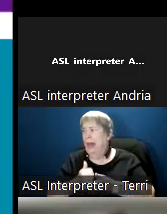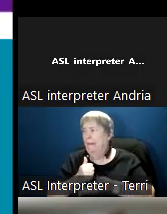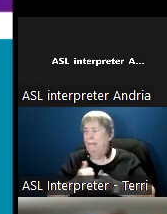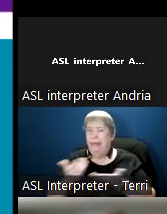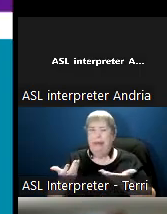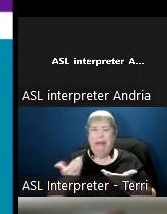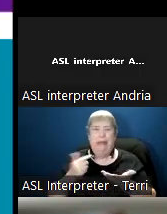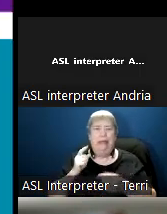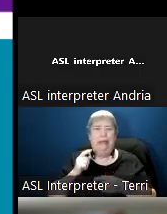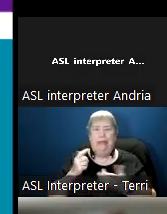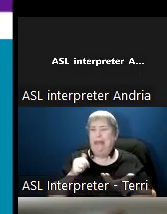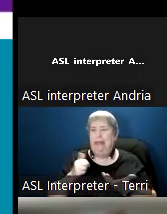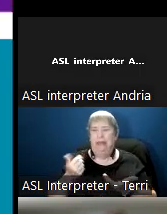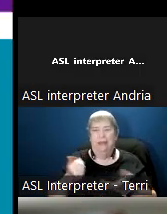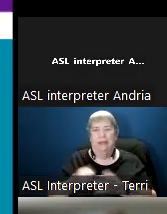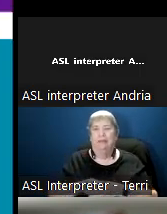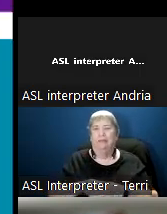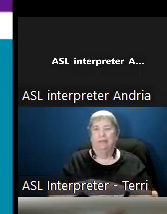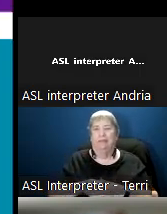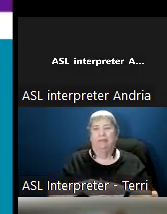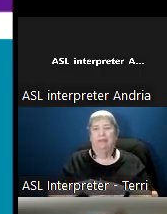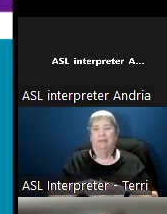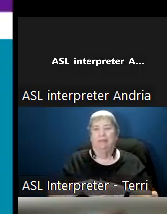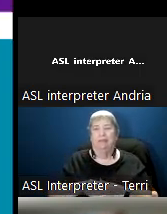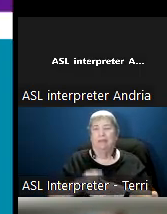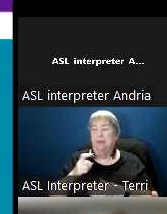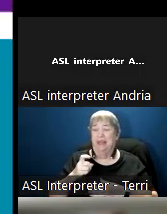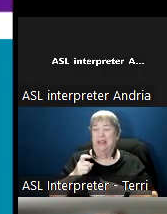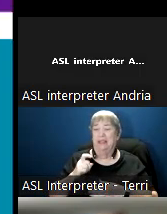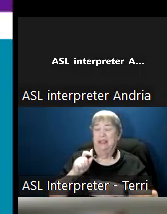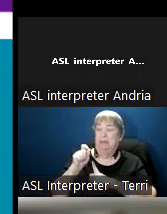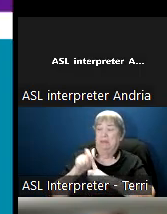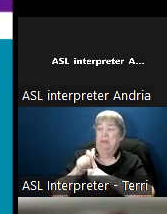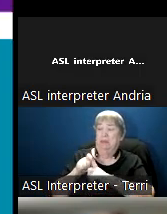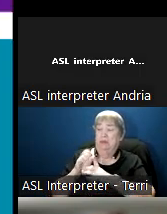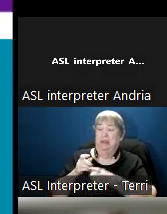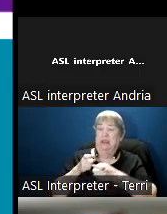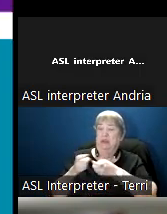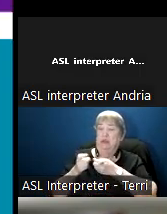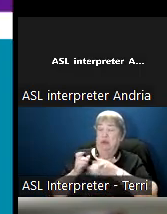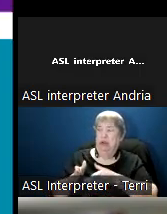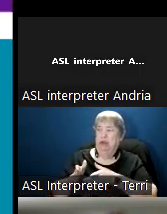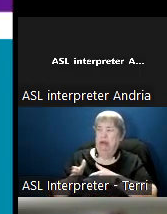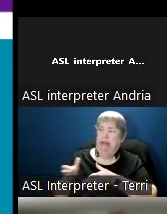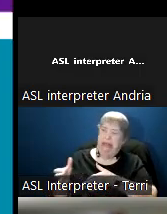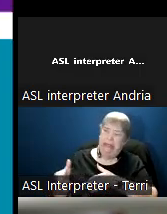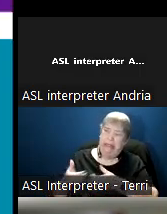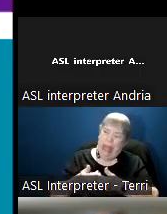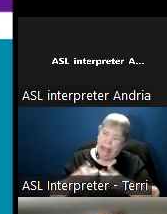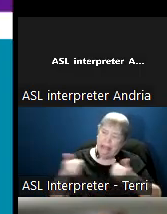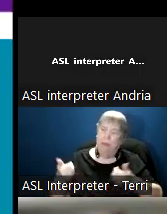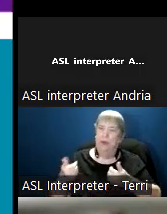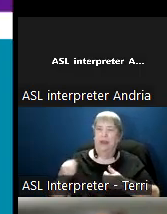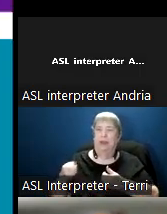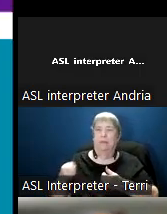reach out to, and they're like, I don't have any. Because they've taken, the abusive partner has removed me from all of them. Because they don't